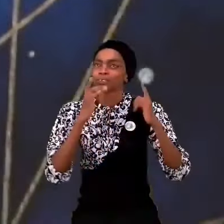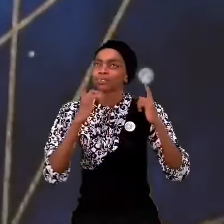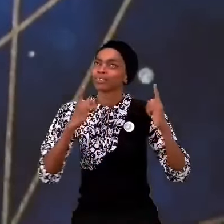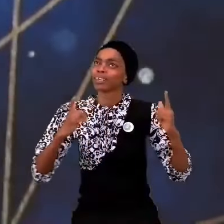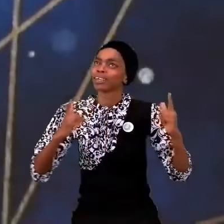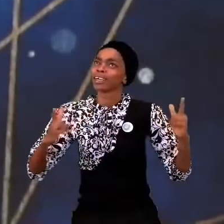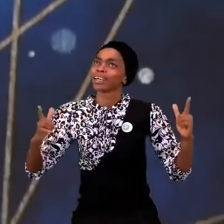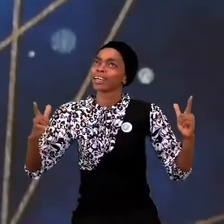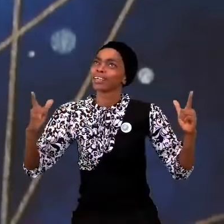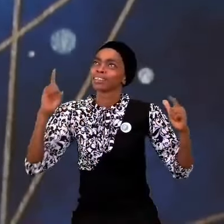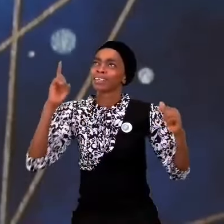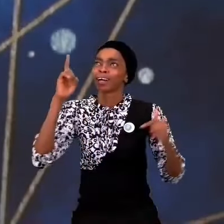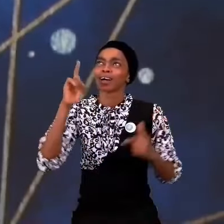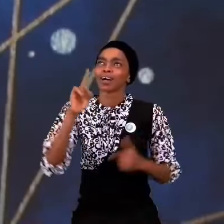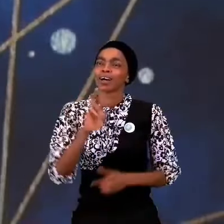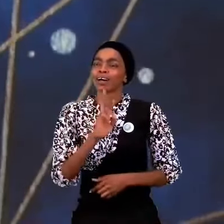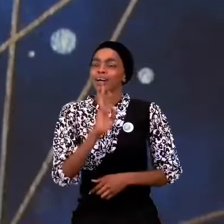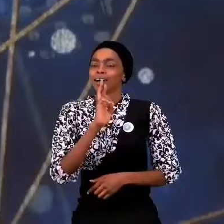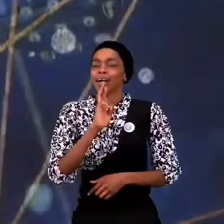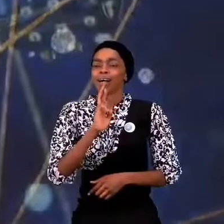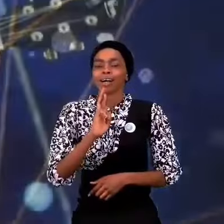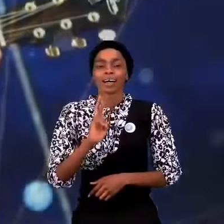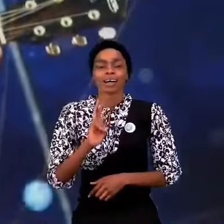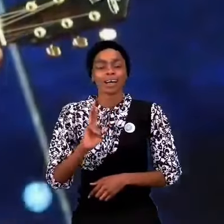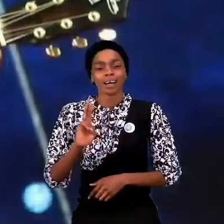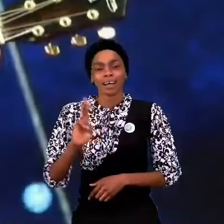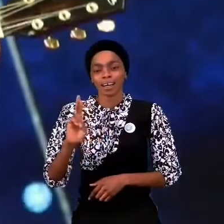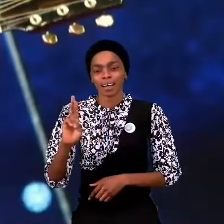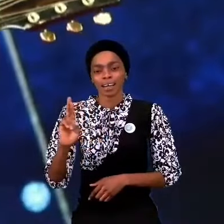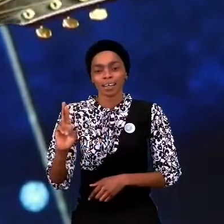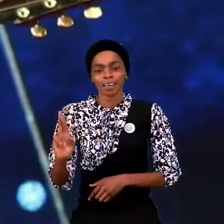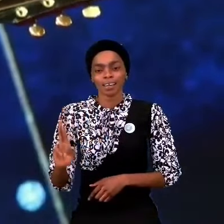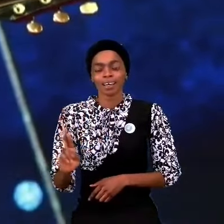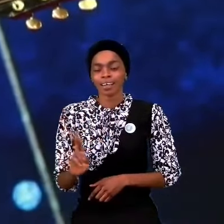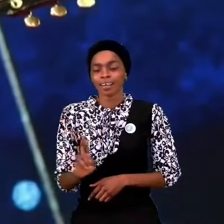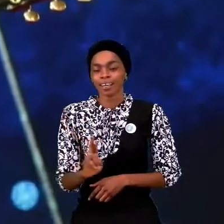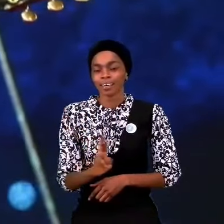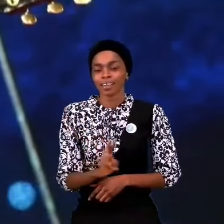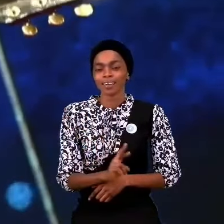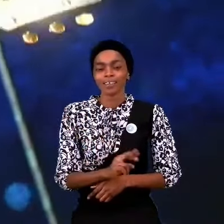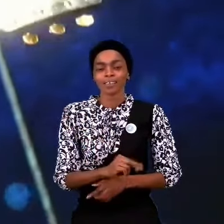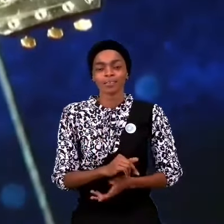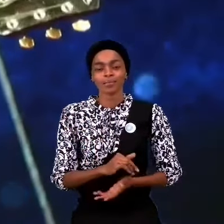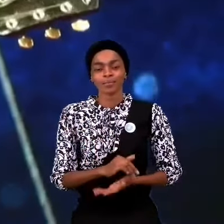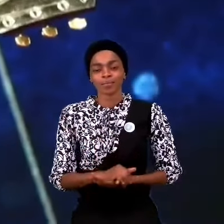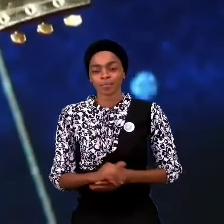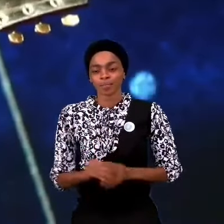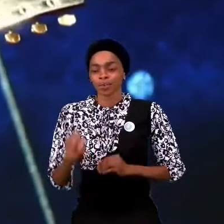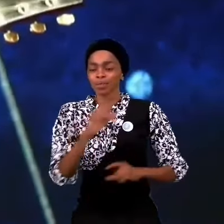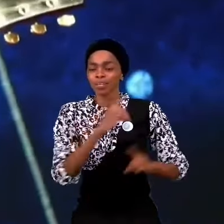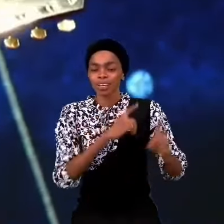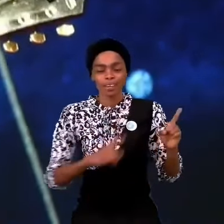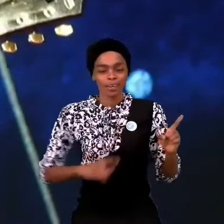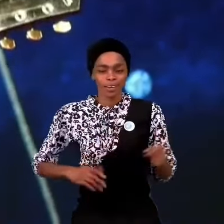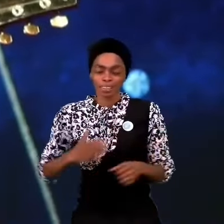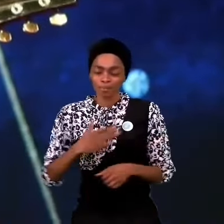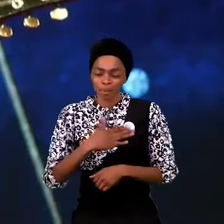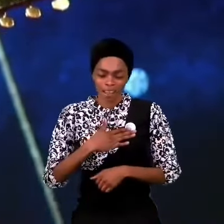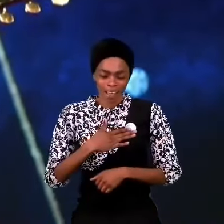art, O Lord my God. When I